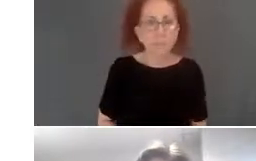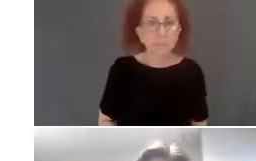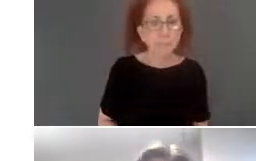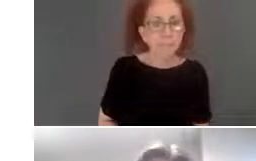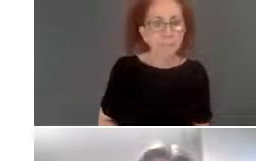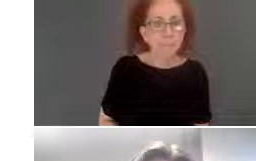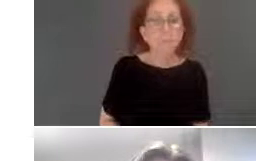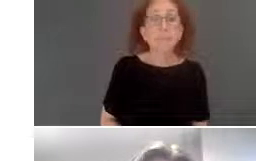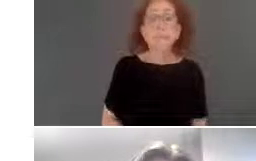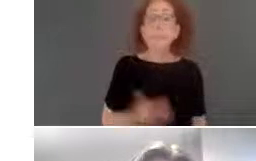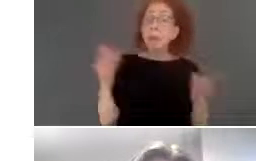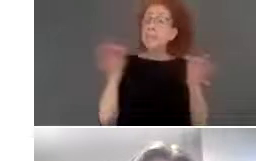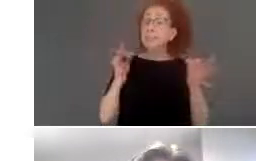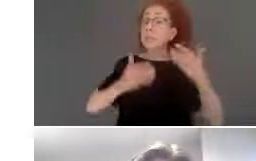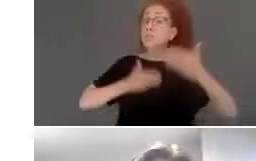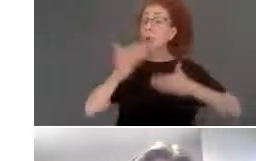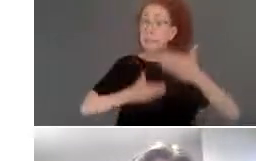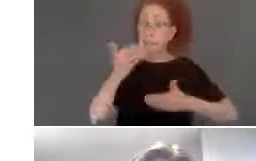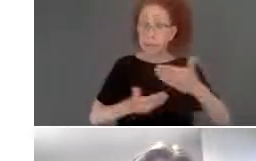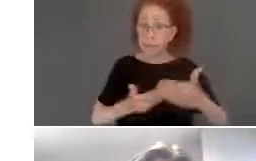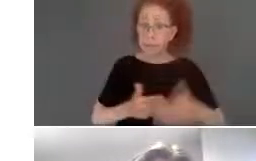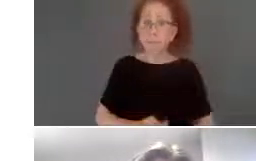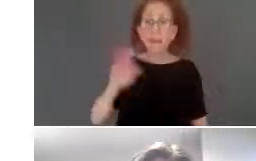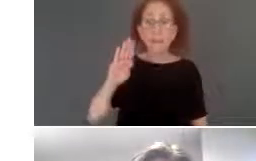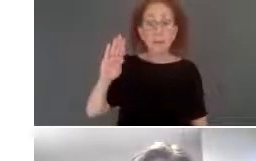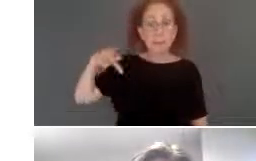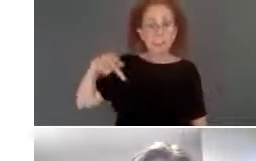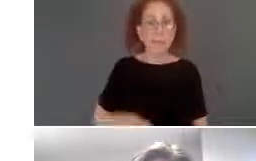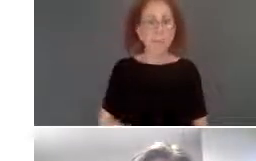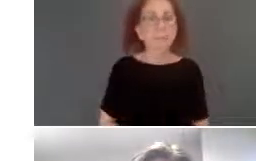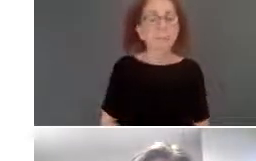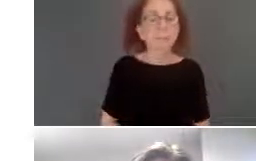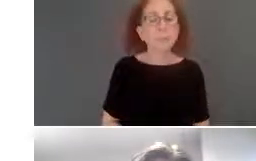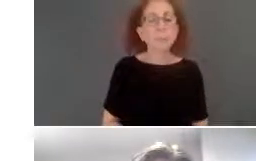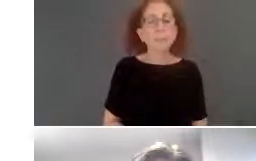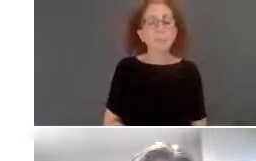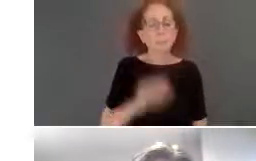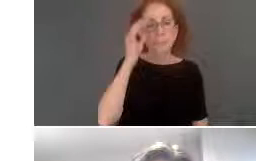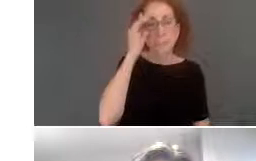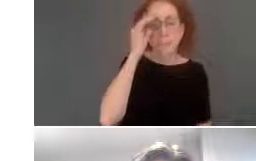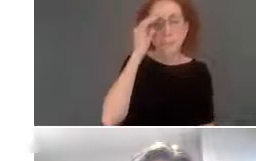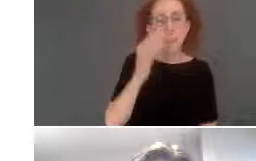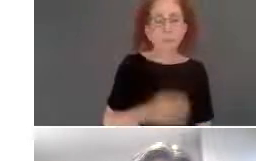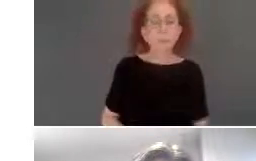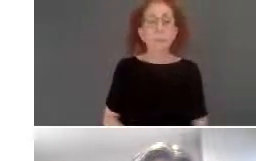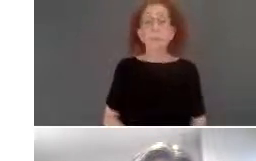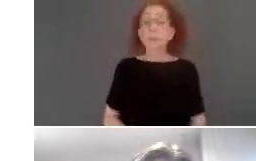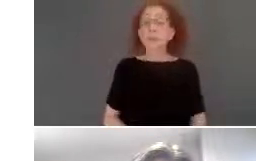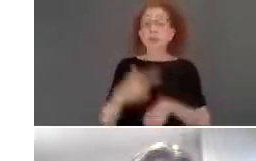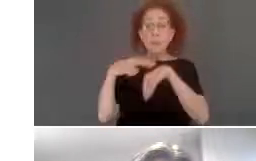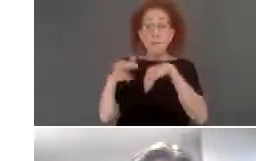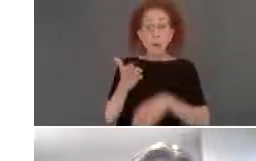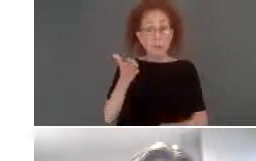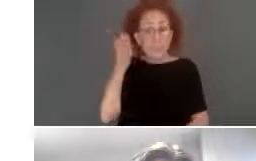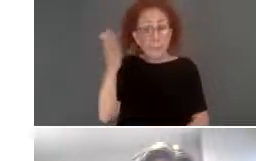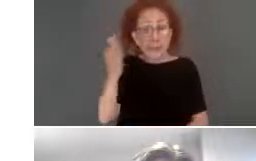So I'm just going to walk you through our process at the Bounce Back Philly hotel to submit a referral if someone